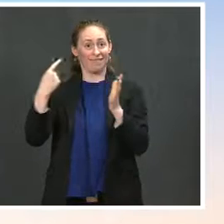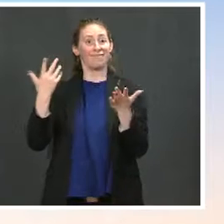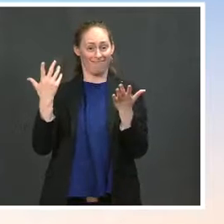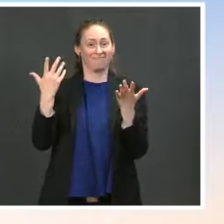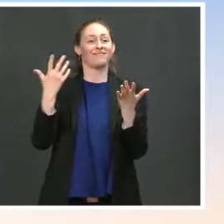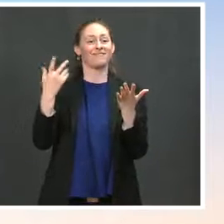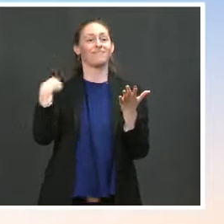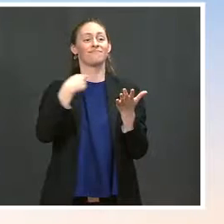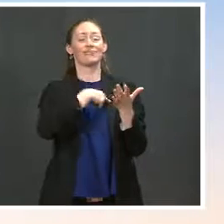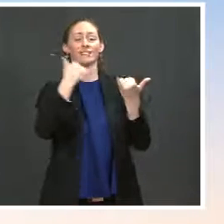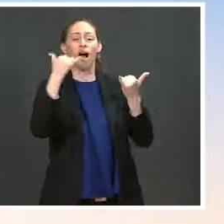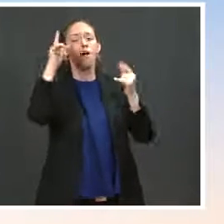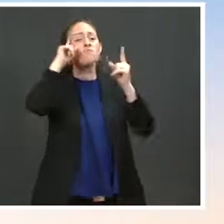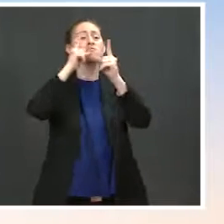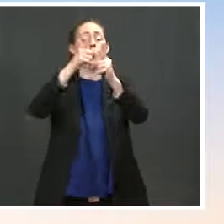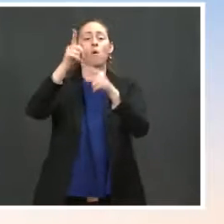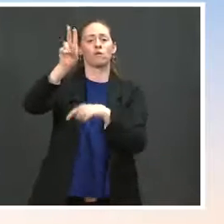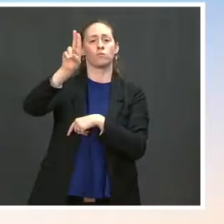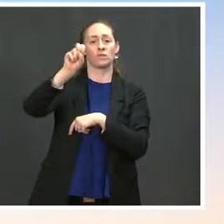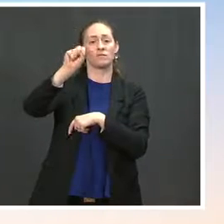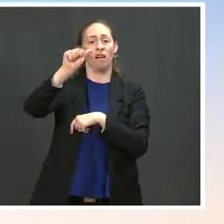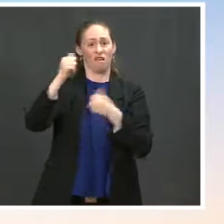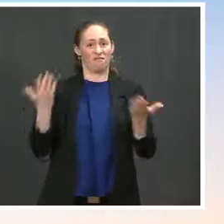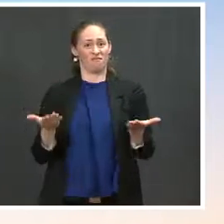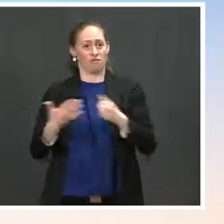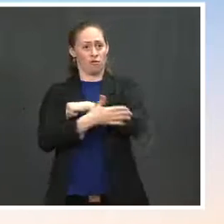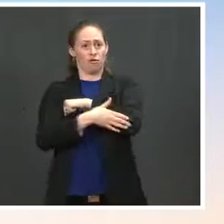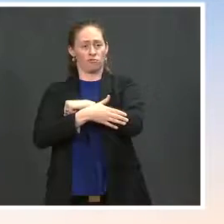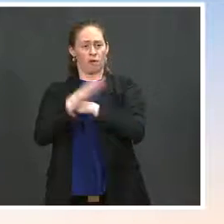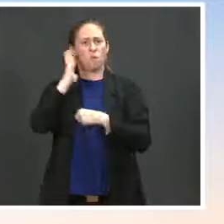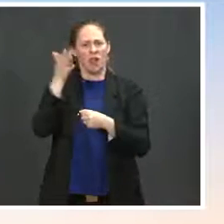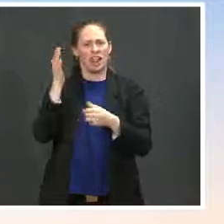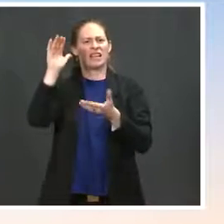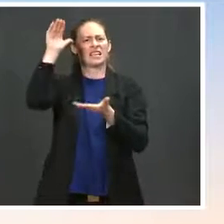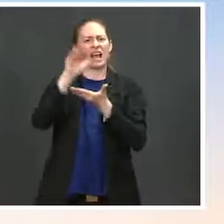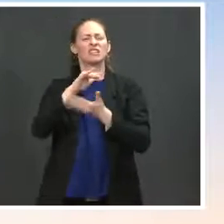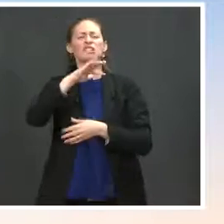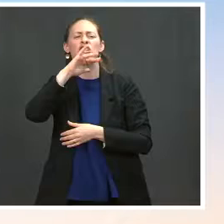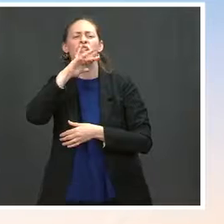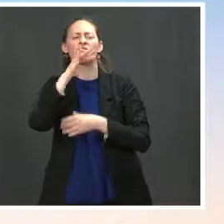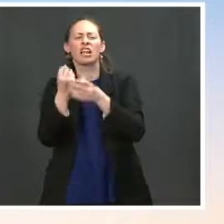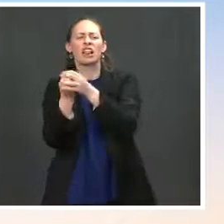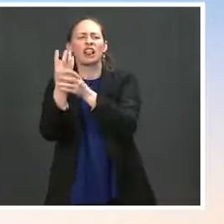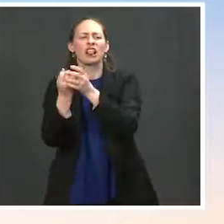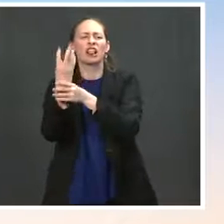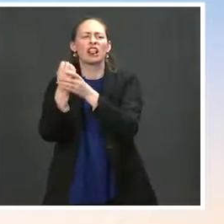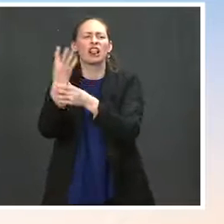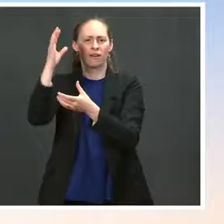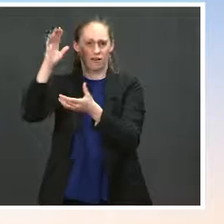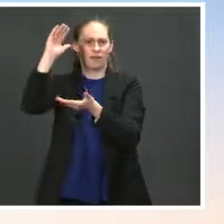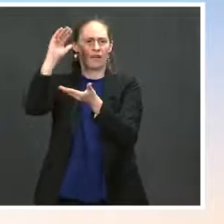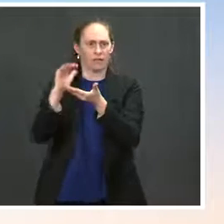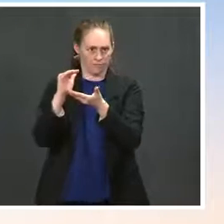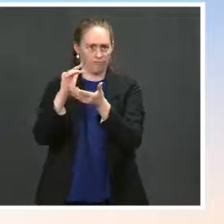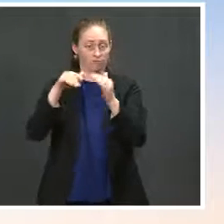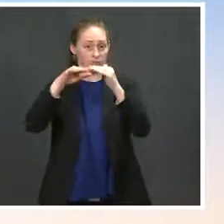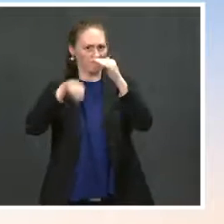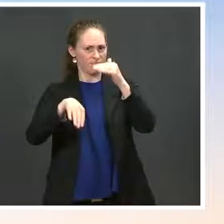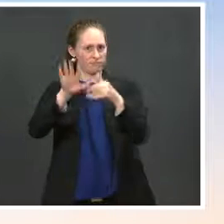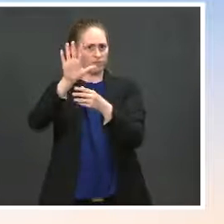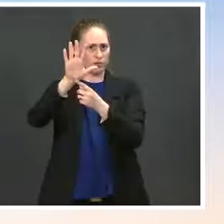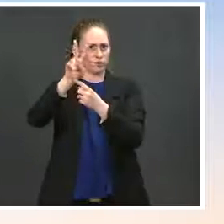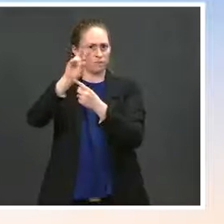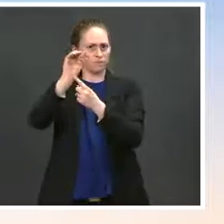net economy-wide greenhouse gas emissions by 50 to 52% below 2005